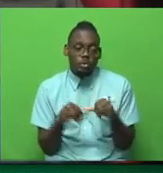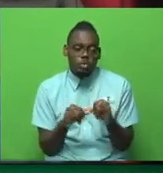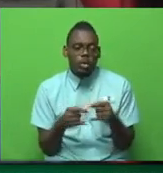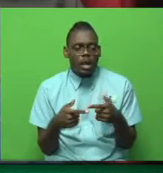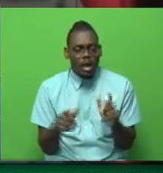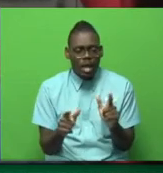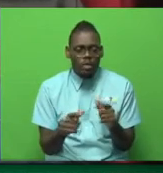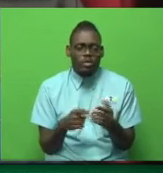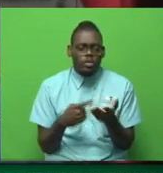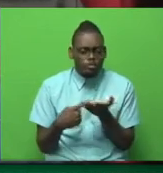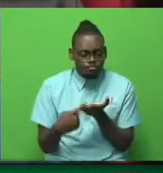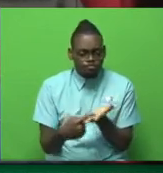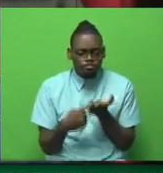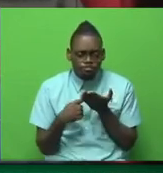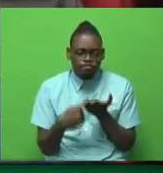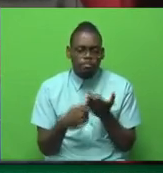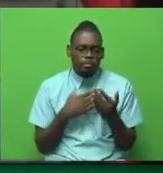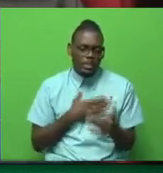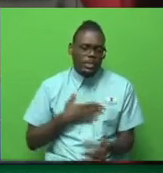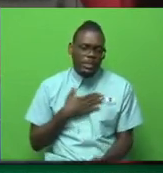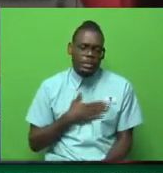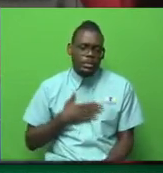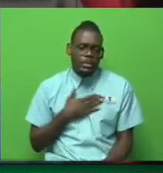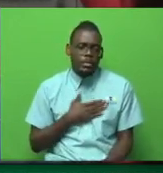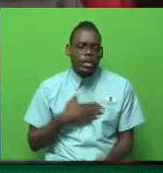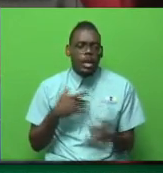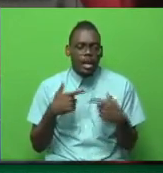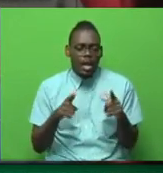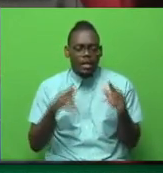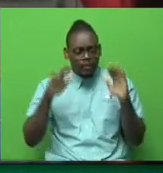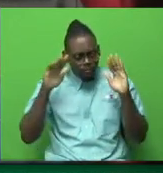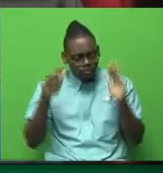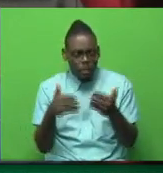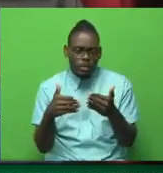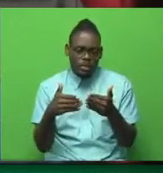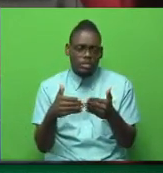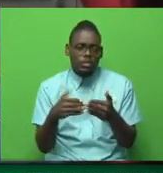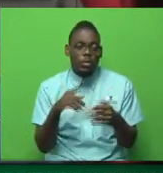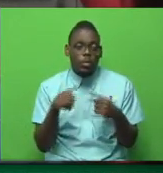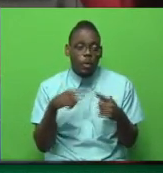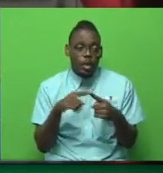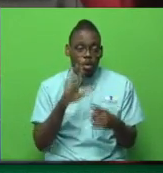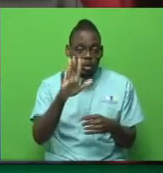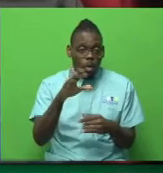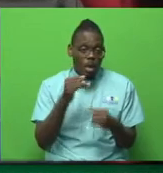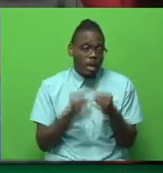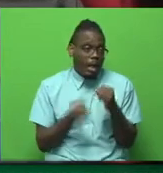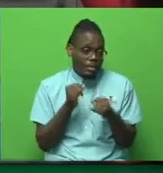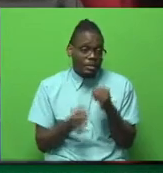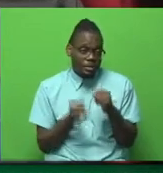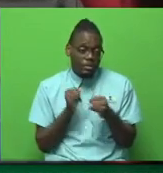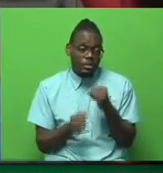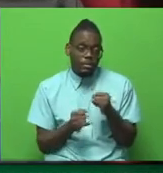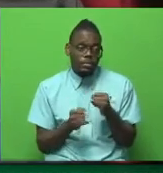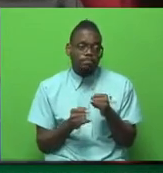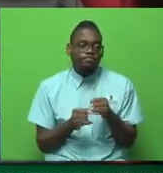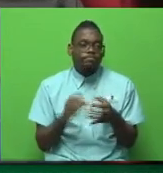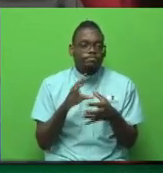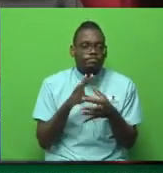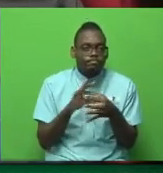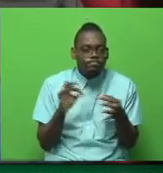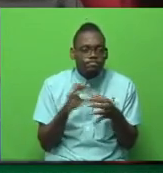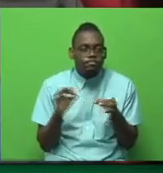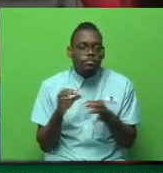let's get on with the particular debate in terms of your last your last statement I think retract and